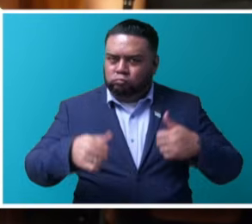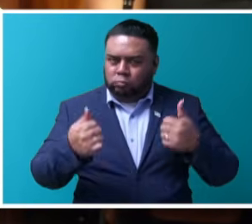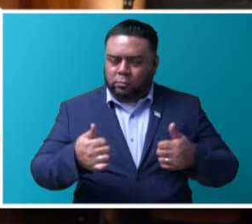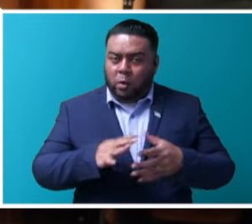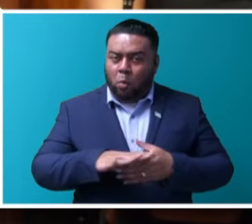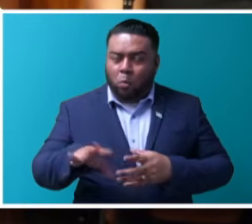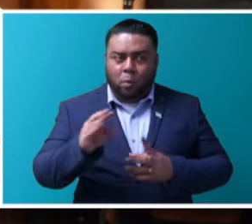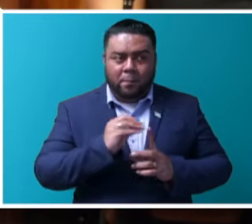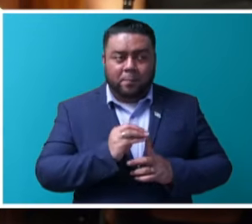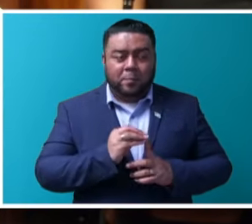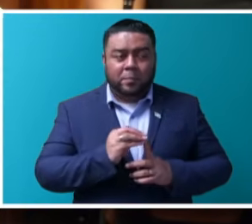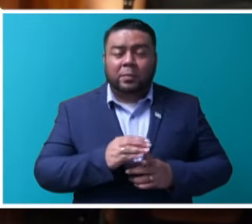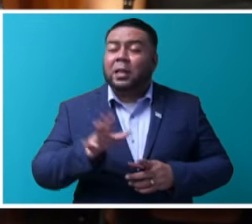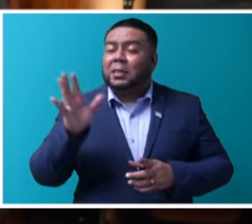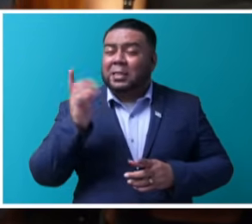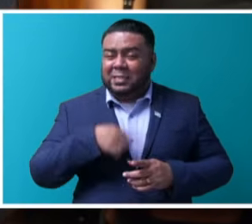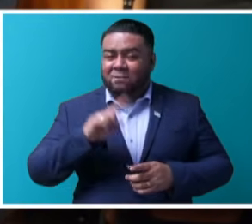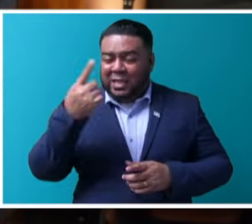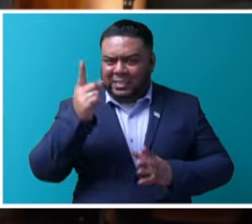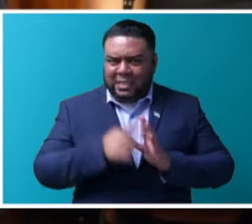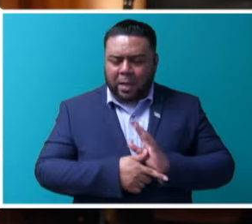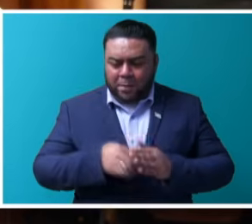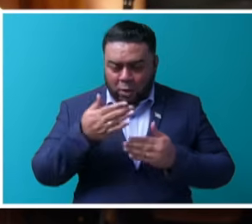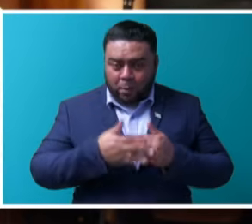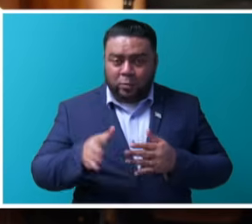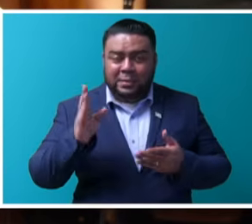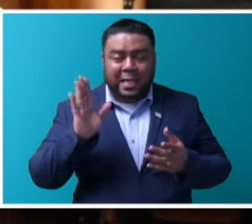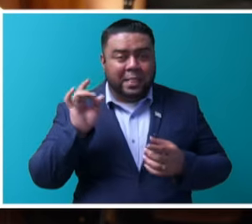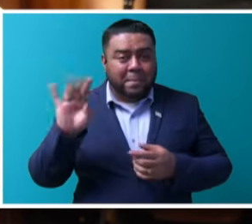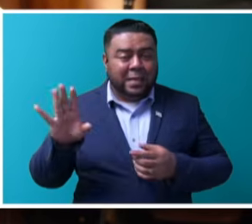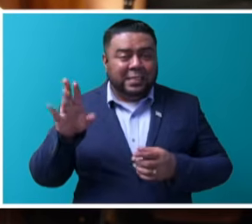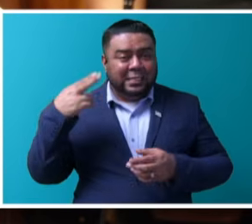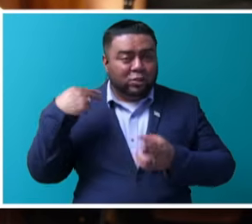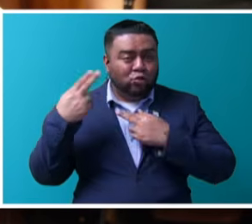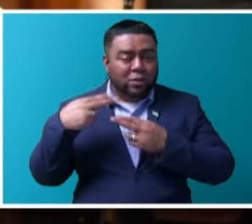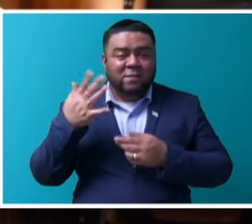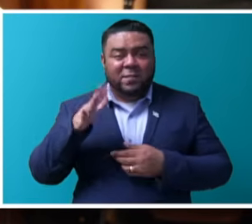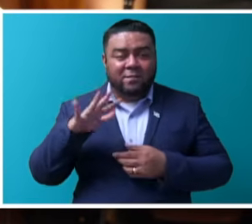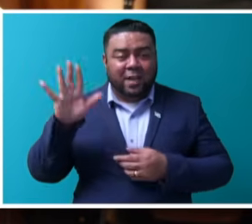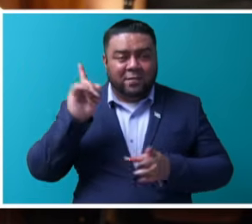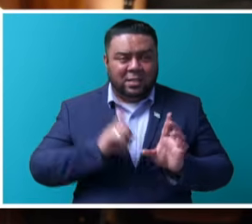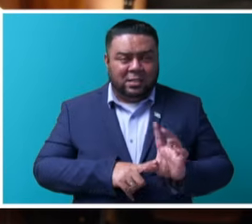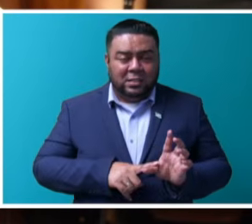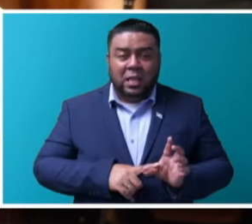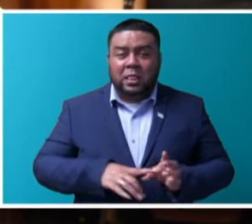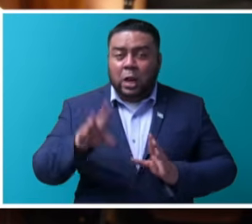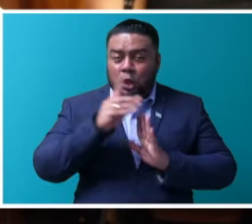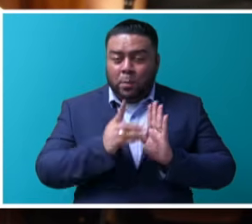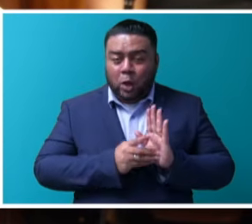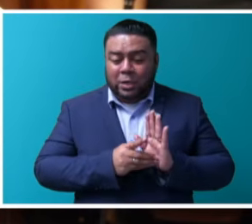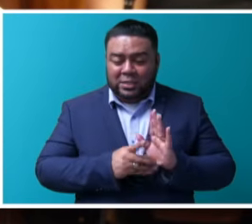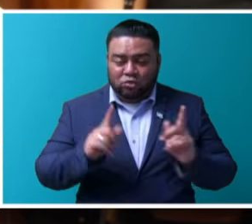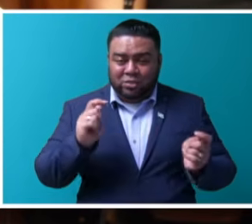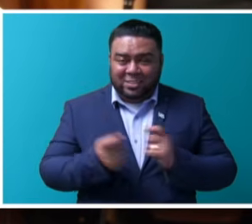Mr. Speaker, this is the first time in our post-independence history of almost 55 years that a democratic transition